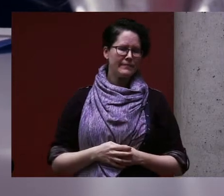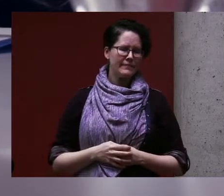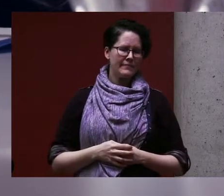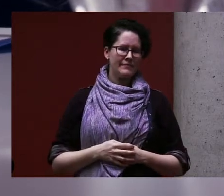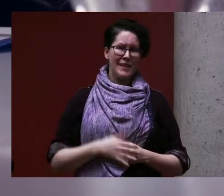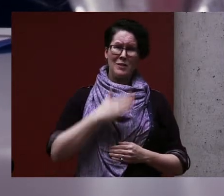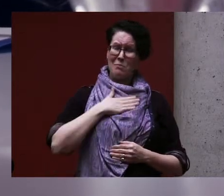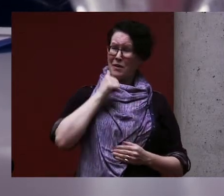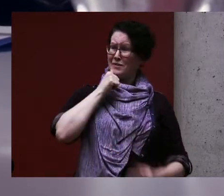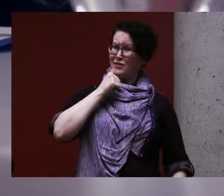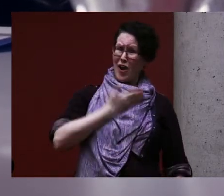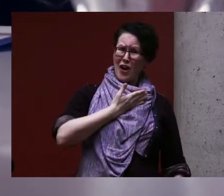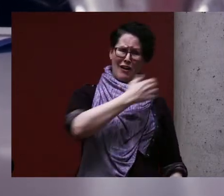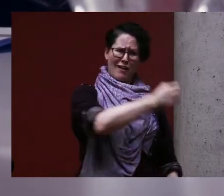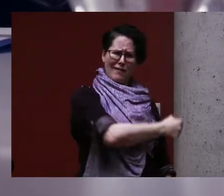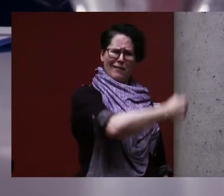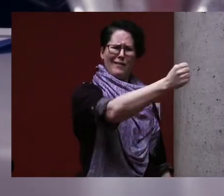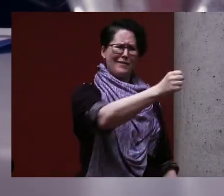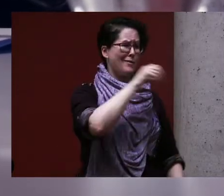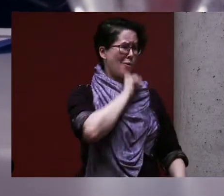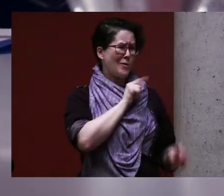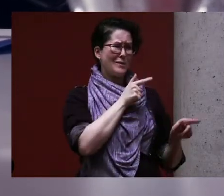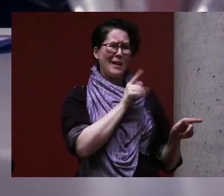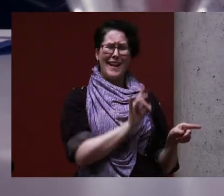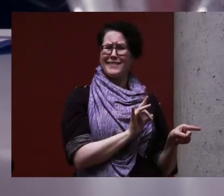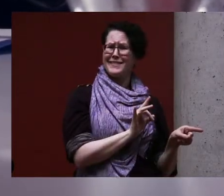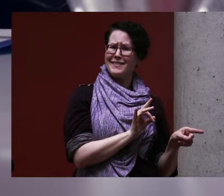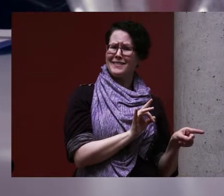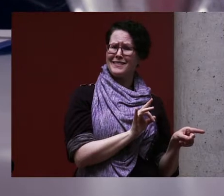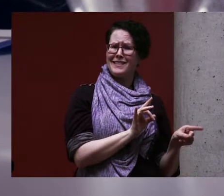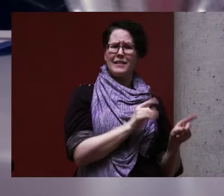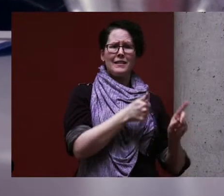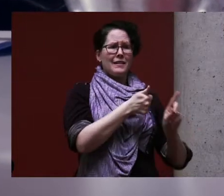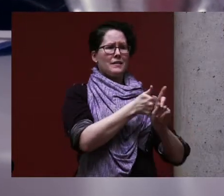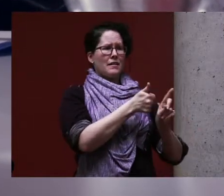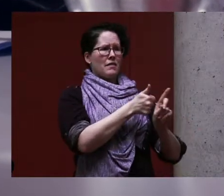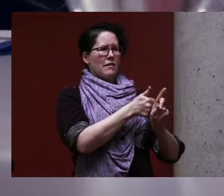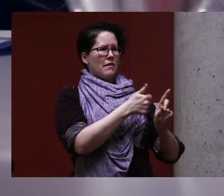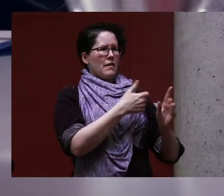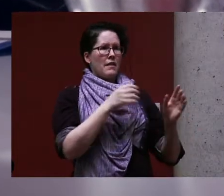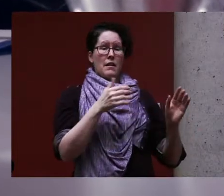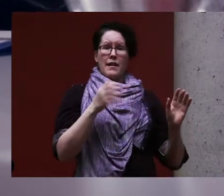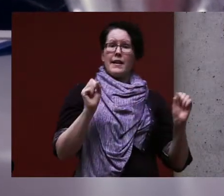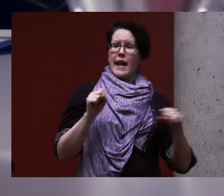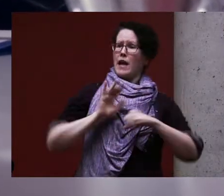to place my vulnerable, beautiful 28-year-old daughter, who is unable to advocate for